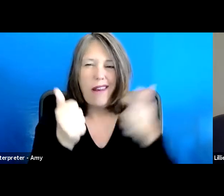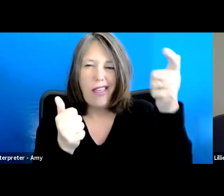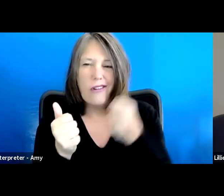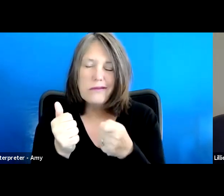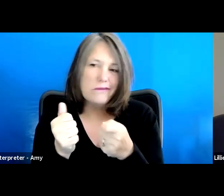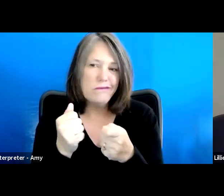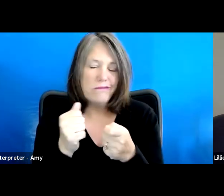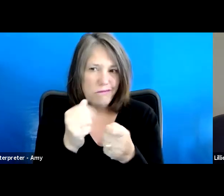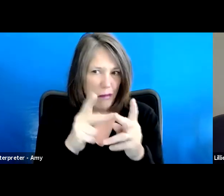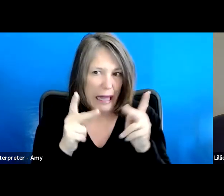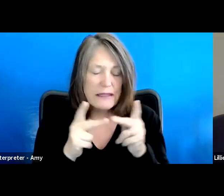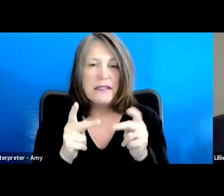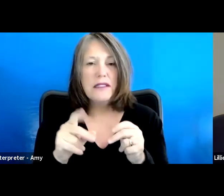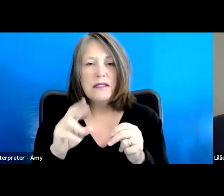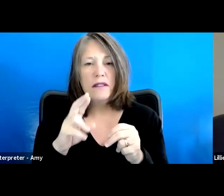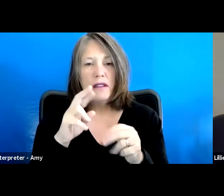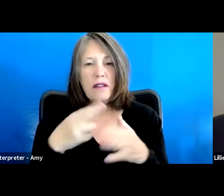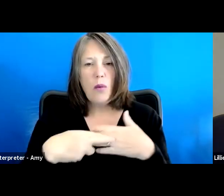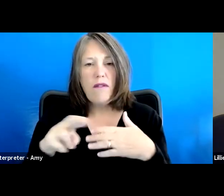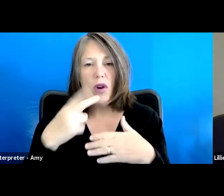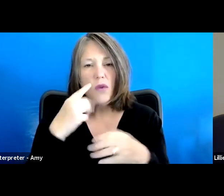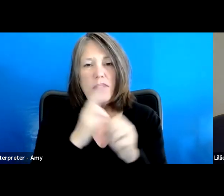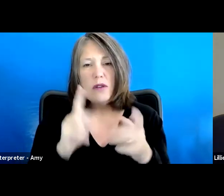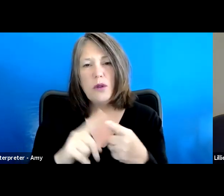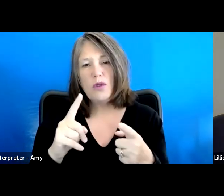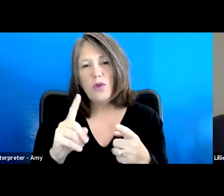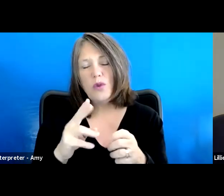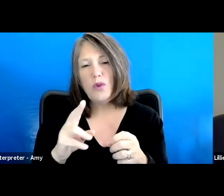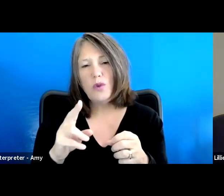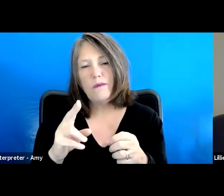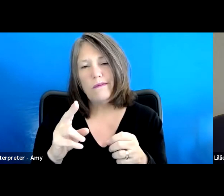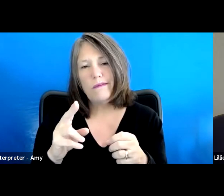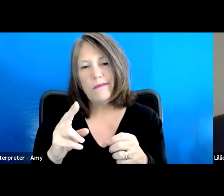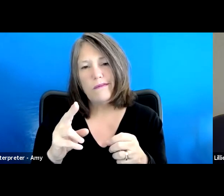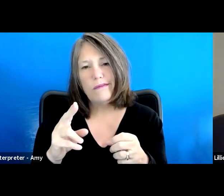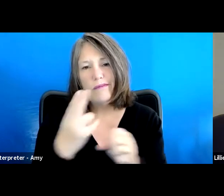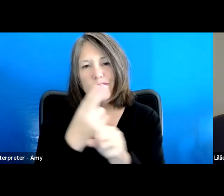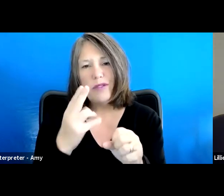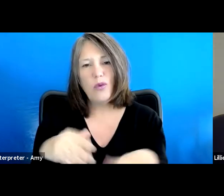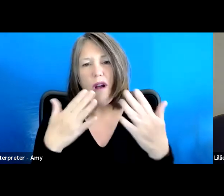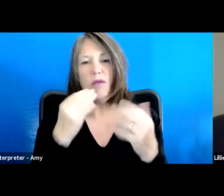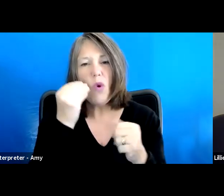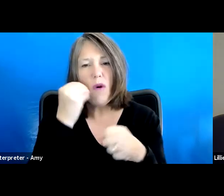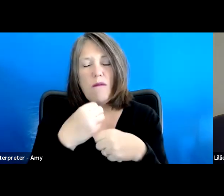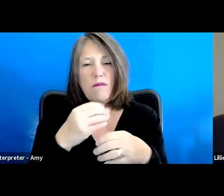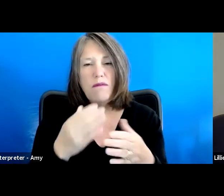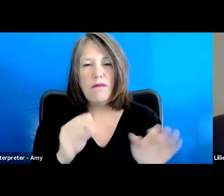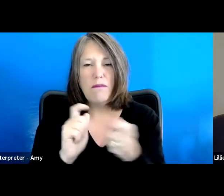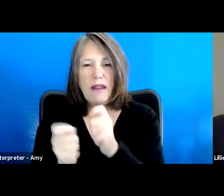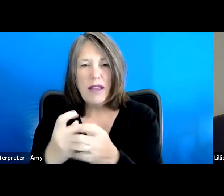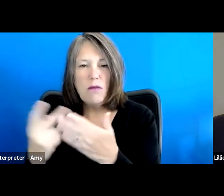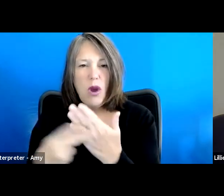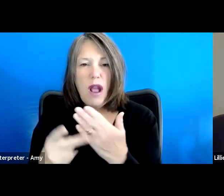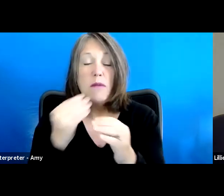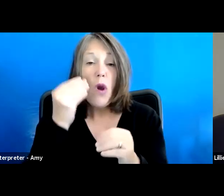Referrals for consumers to other home modification programs. Home modification or housing supports connected to transition from